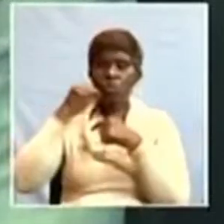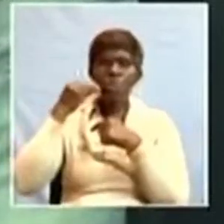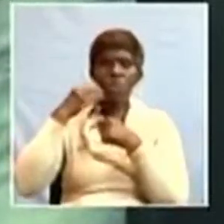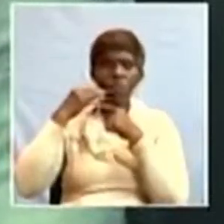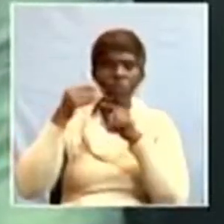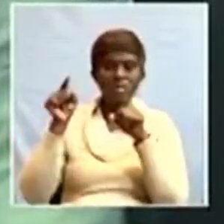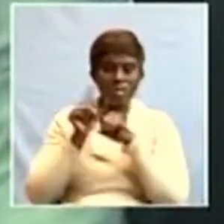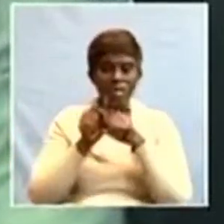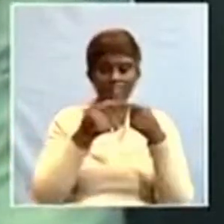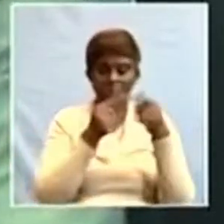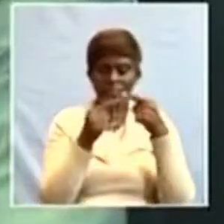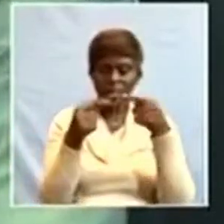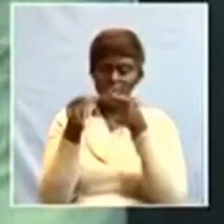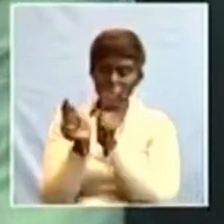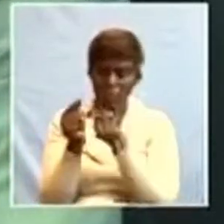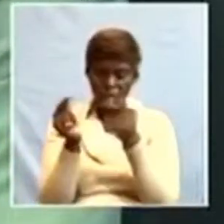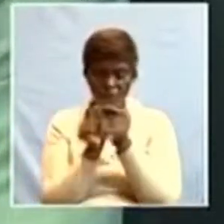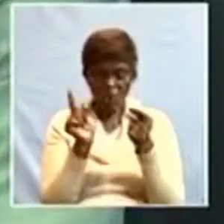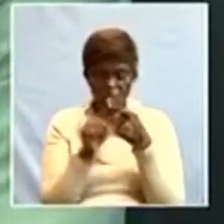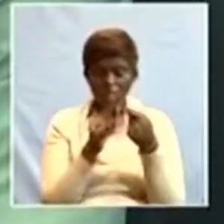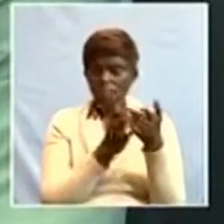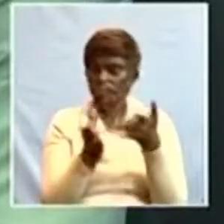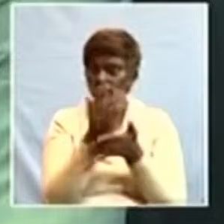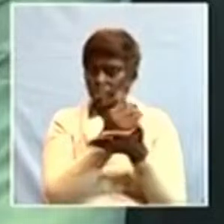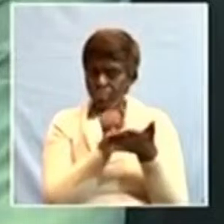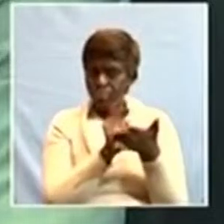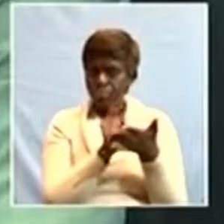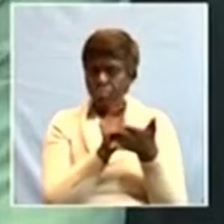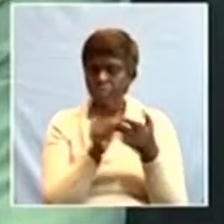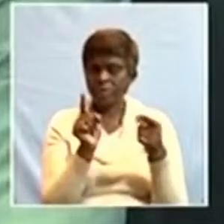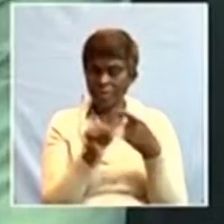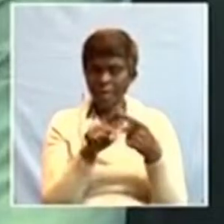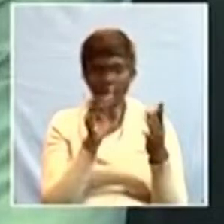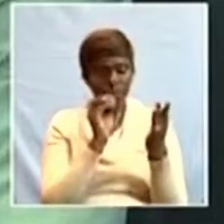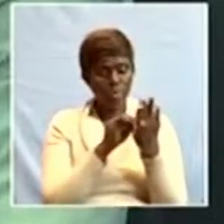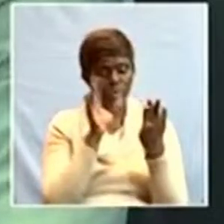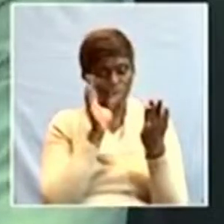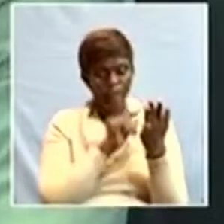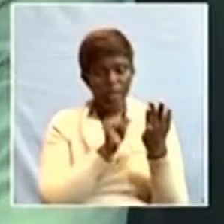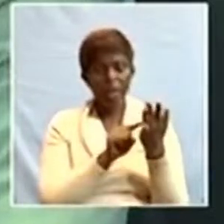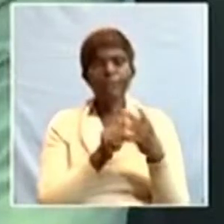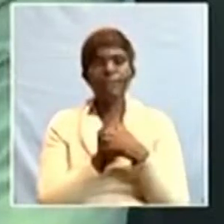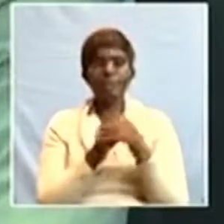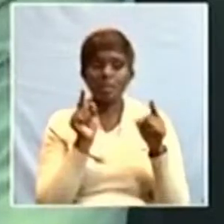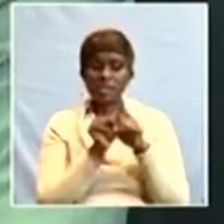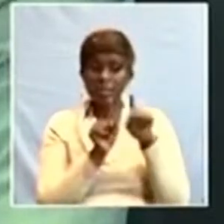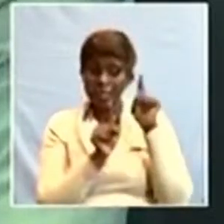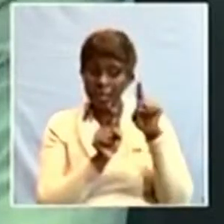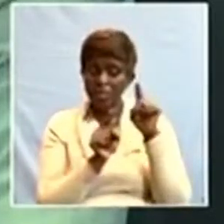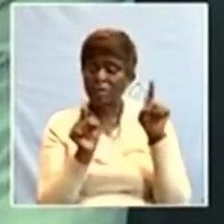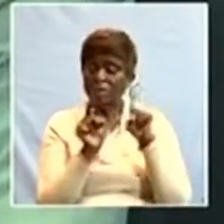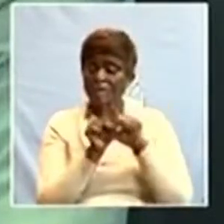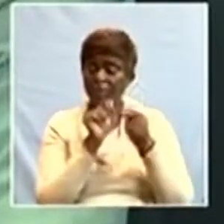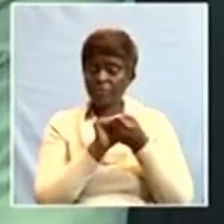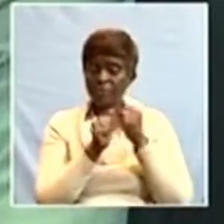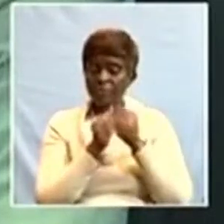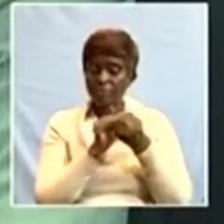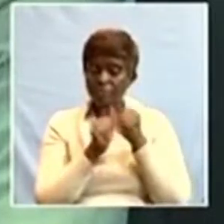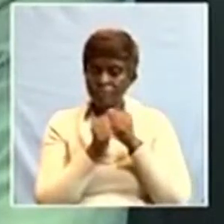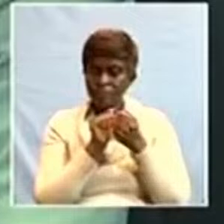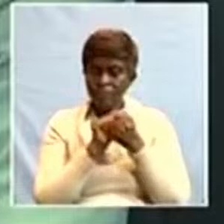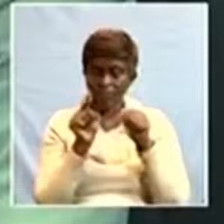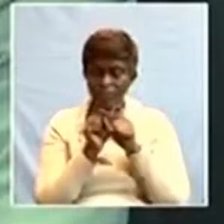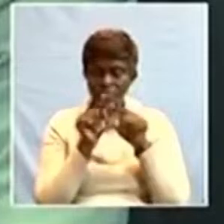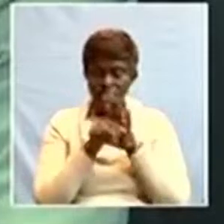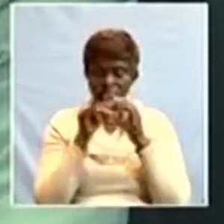household criteria incorrectly set. This inconsistency in